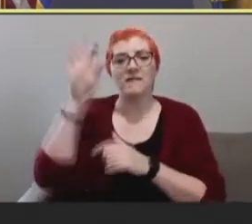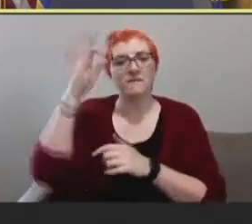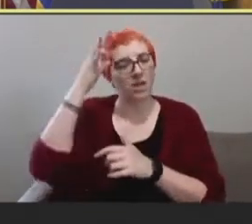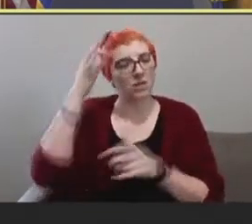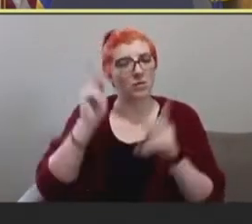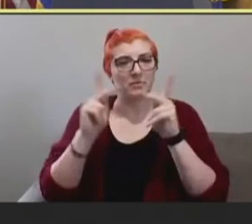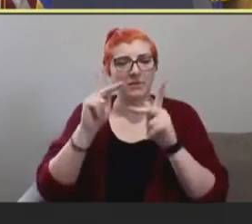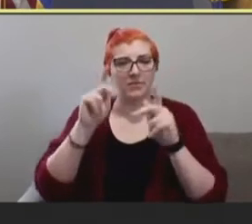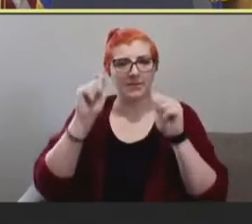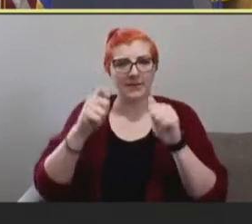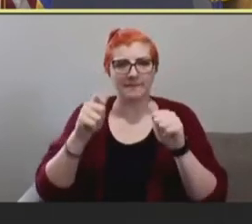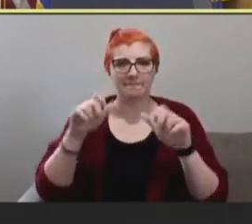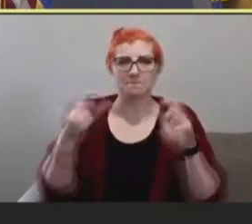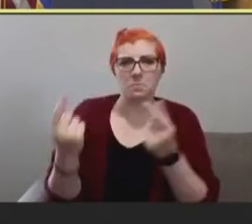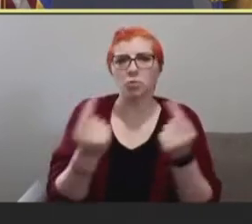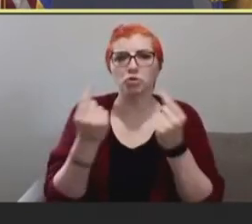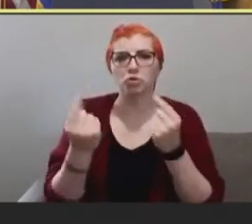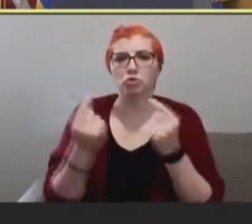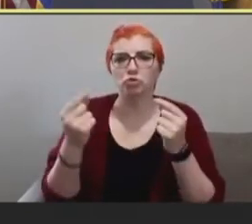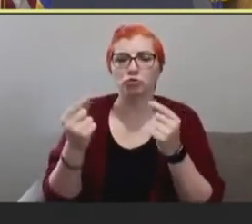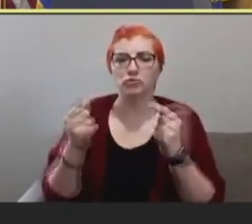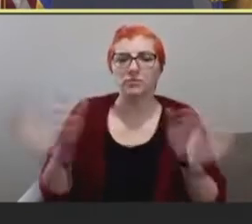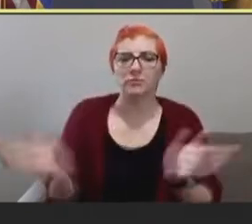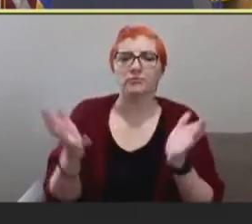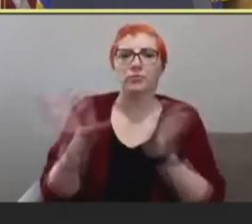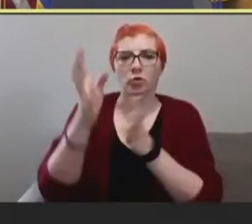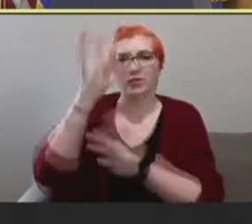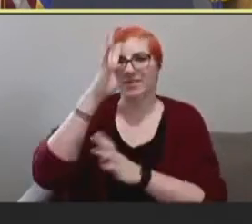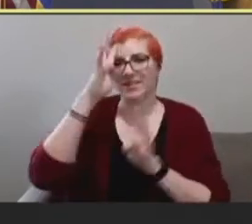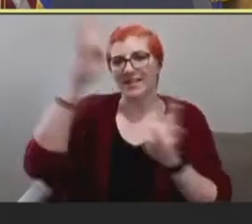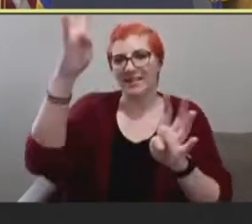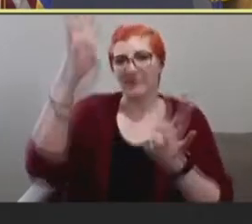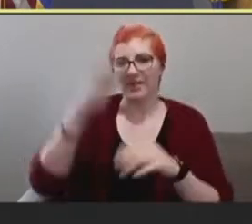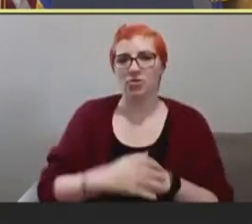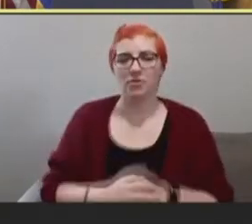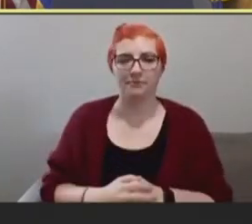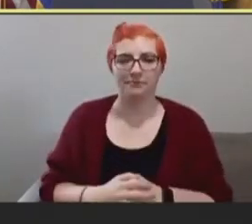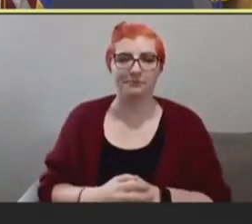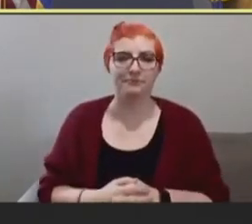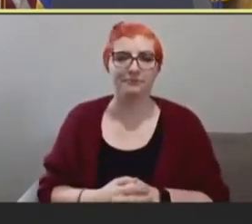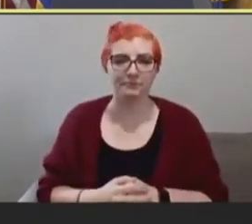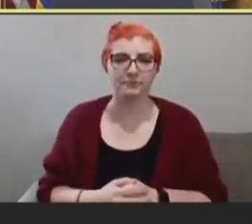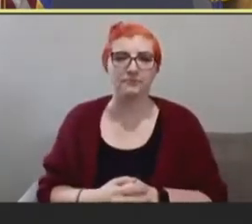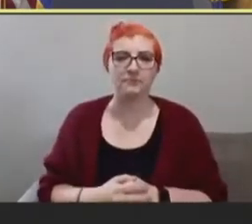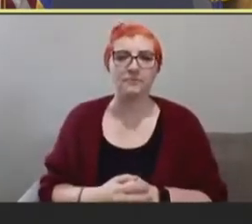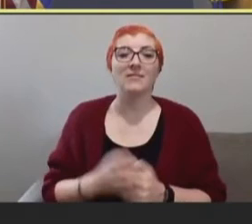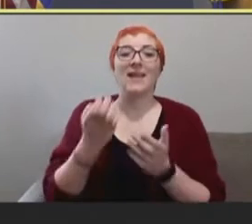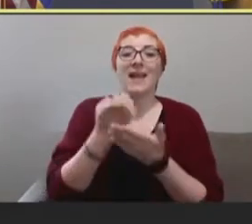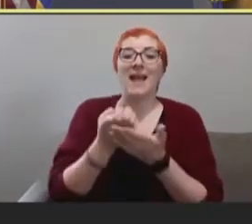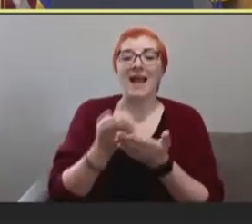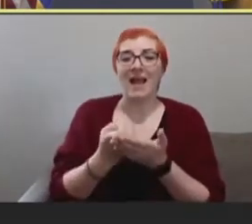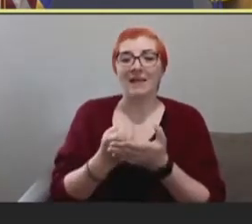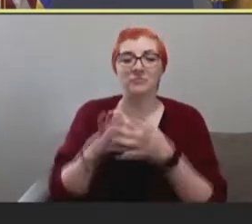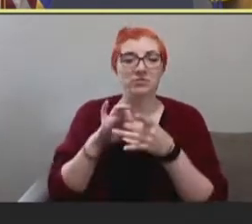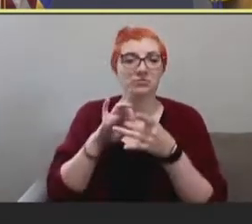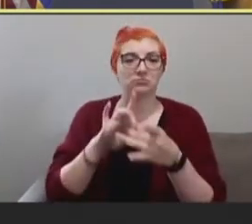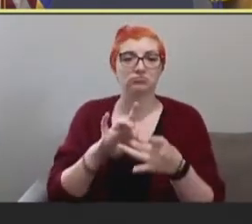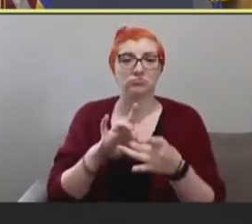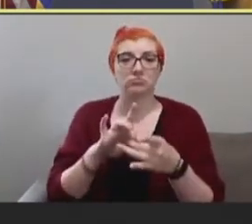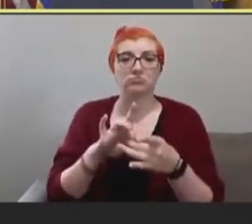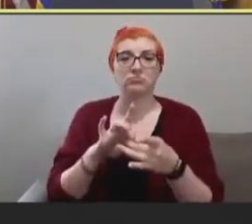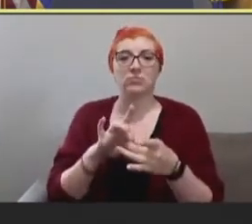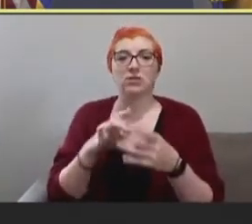to foster innovation. An evidence-based approach for identifying and prioritizing